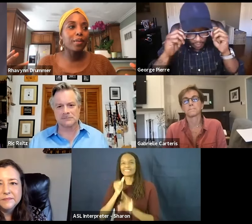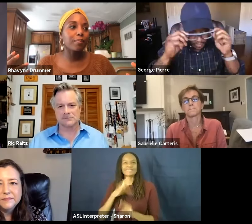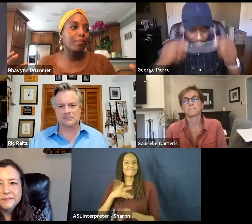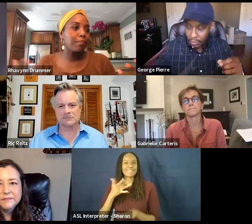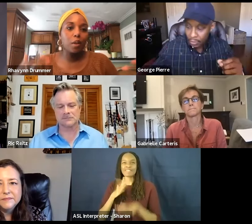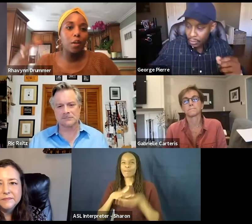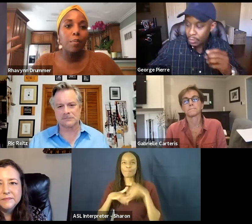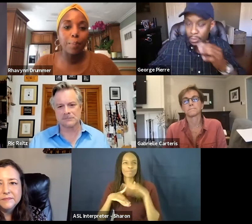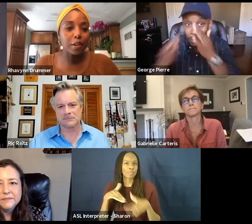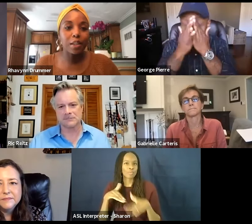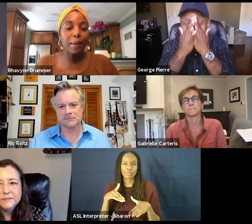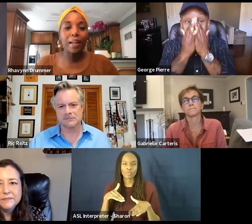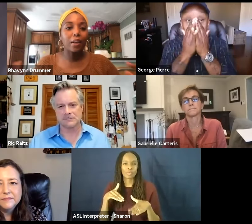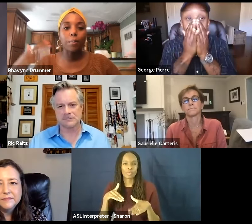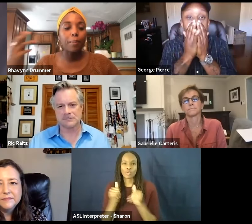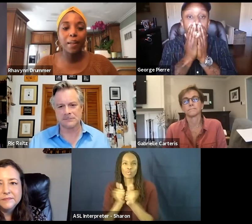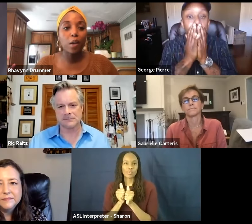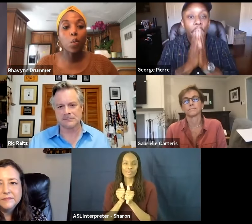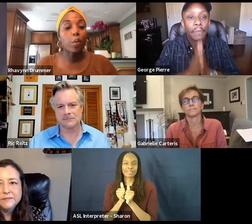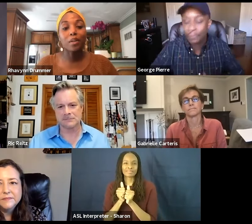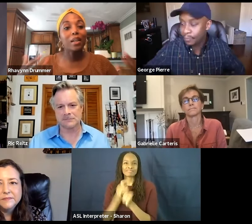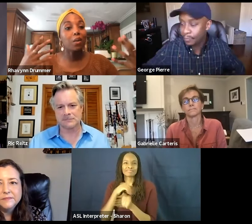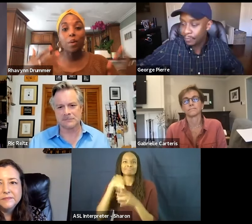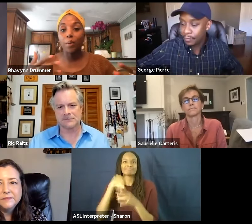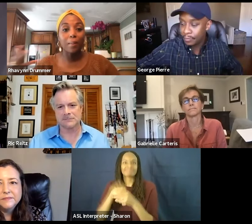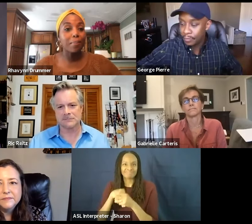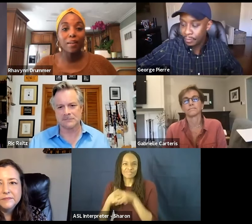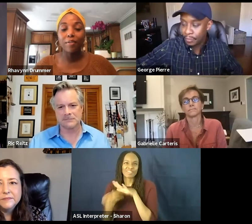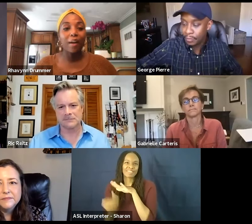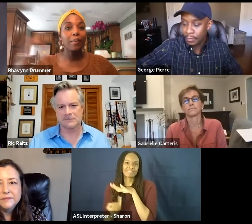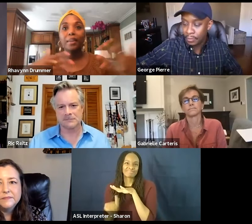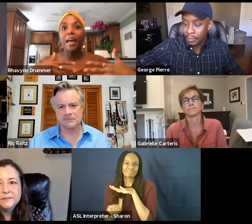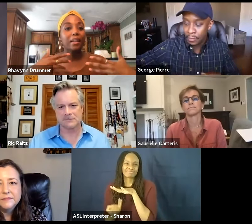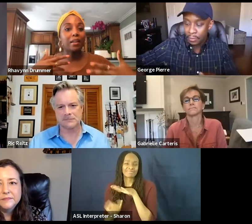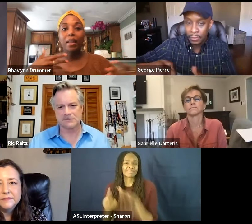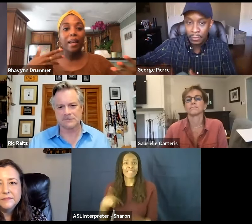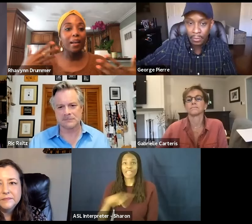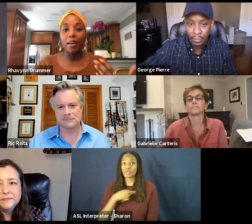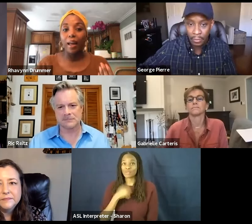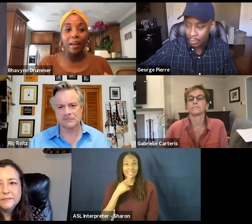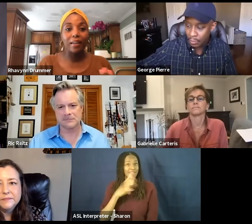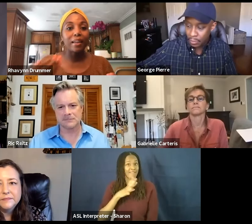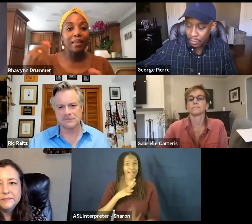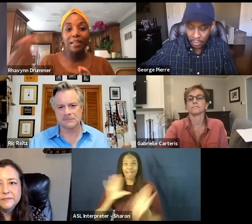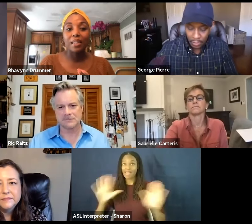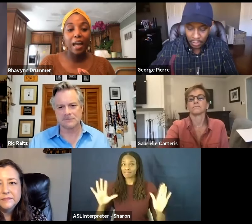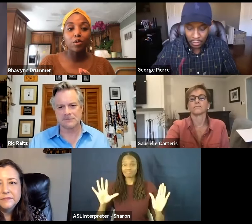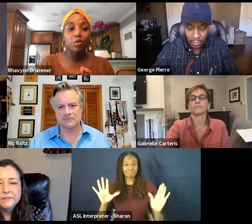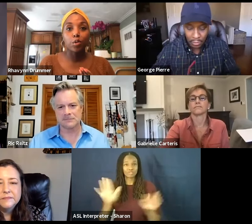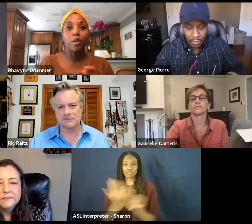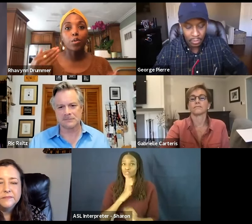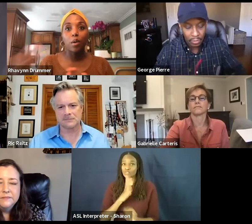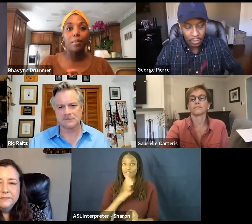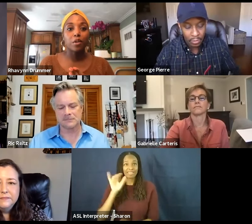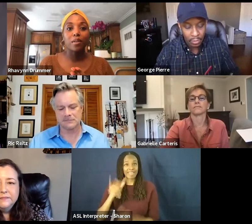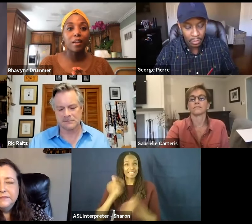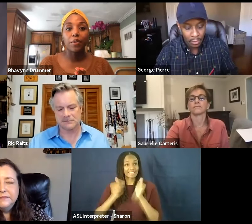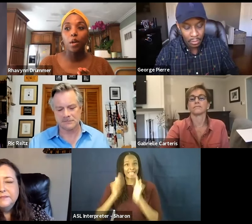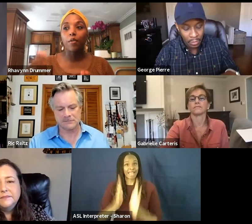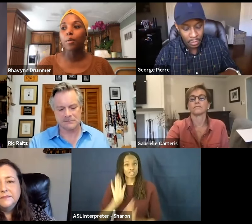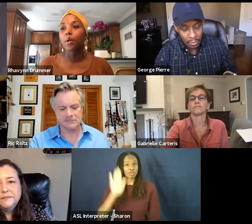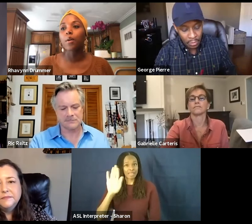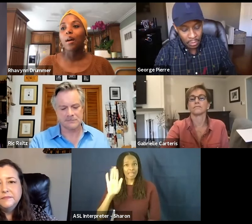with, you know, participating or being in quarantine, and we were completely fine with that. And again, like, that's the actor's choice. We want to make sure